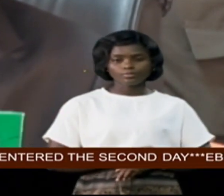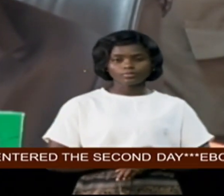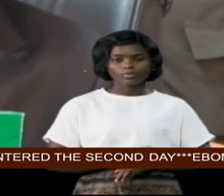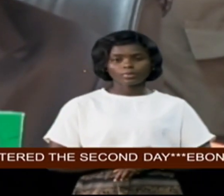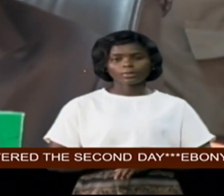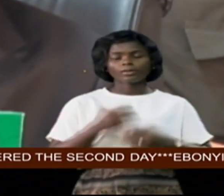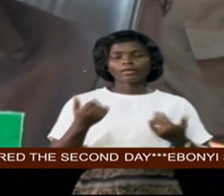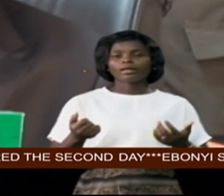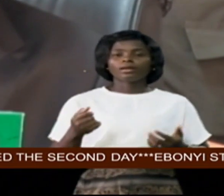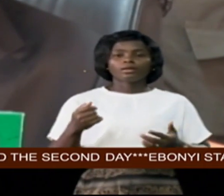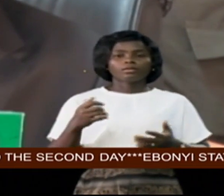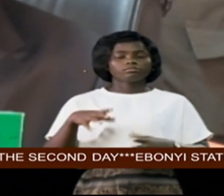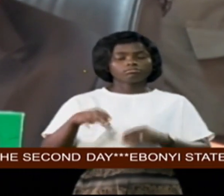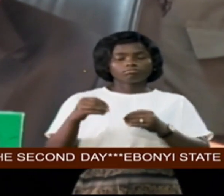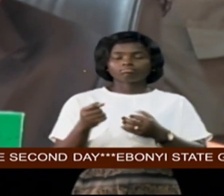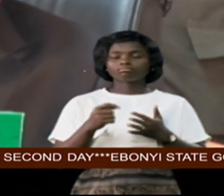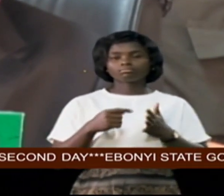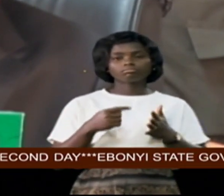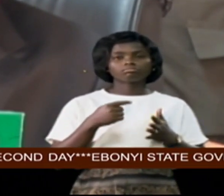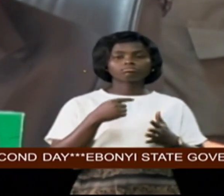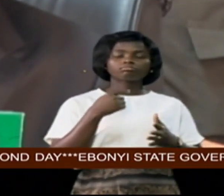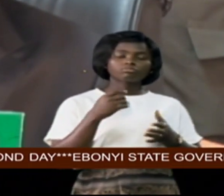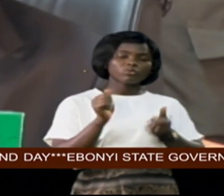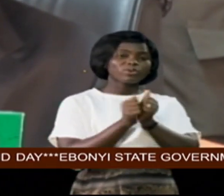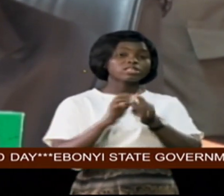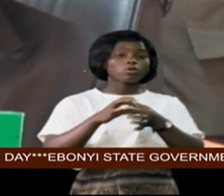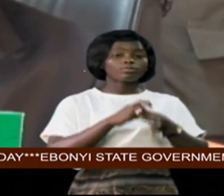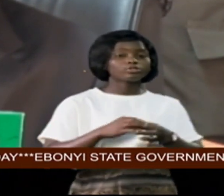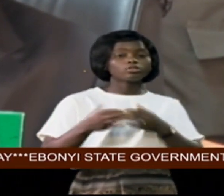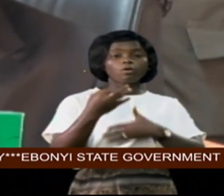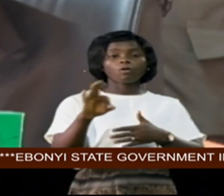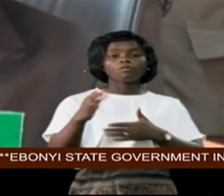and solicit for the cooperation of all stakeholders